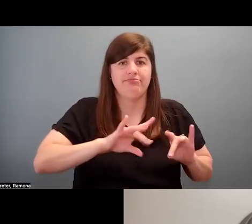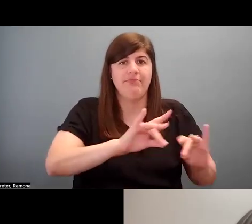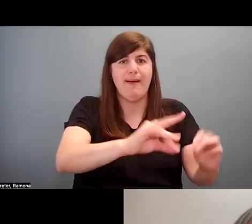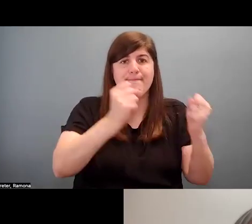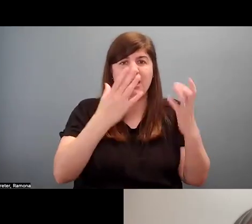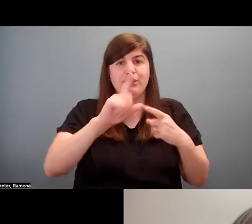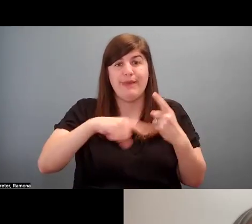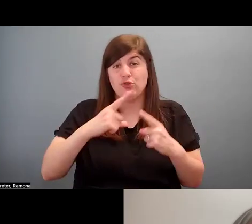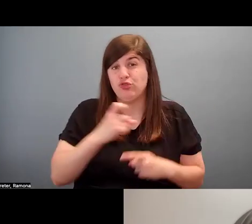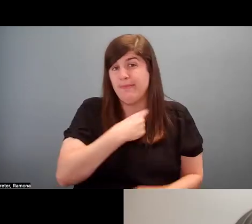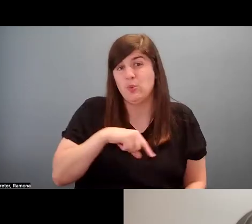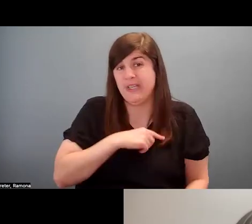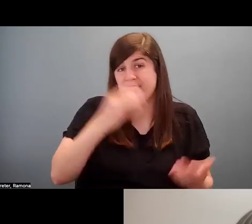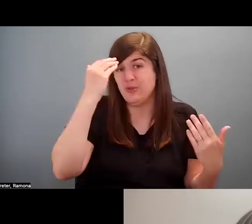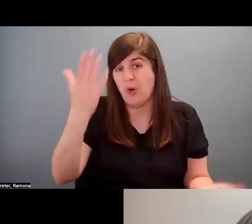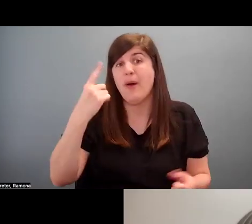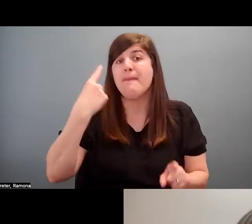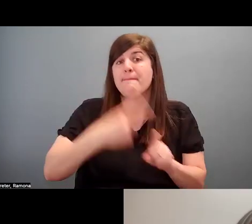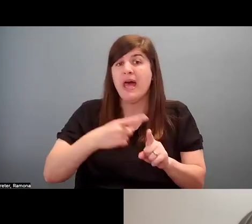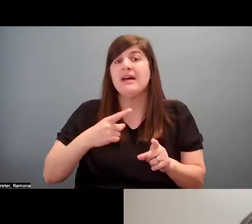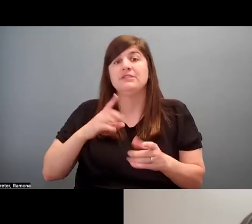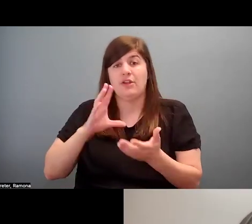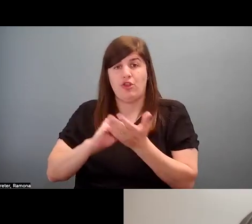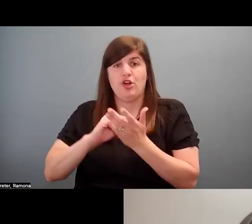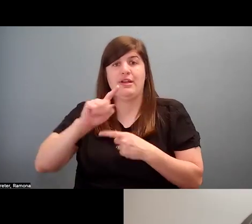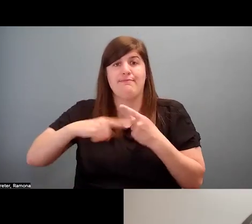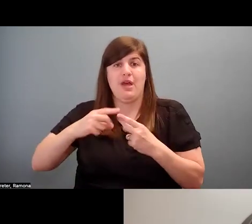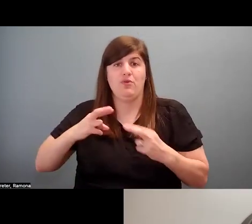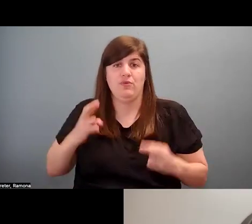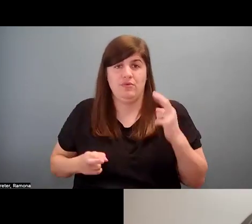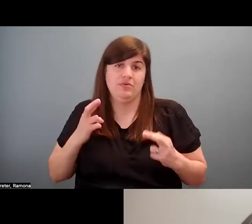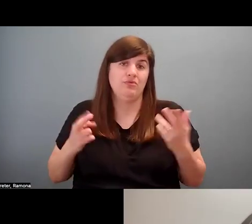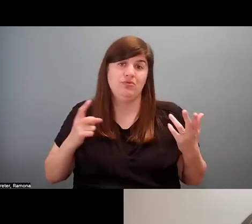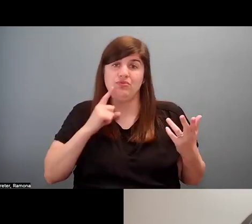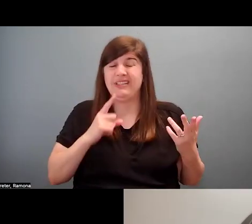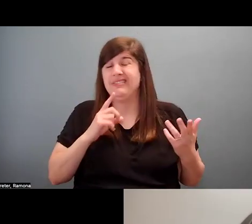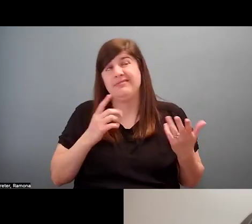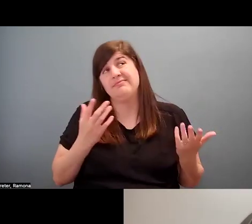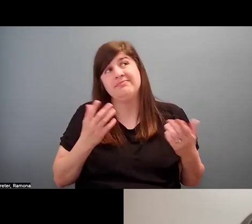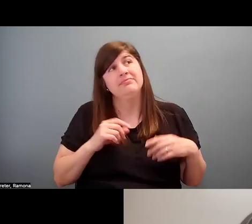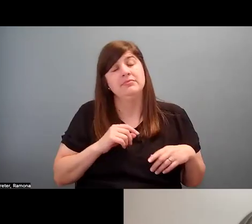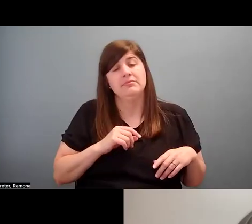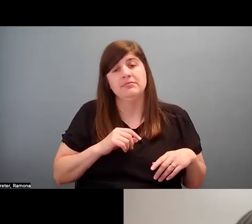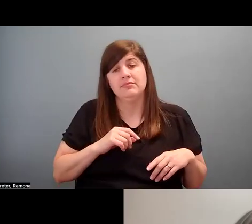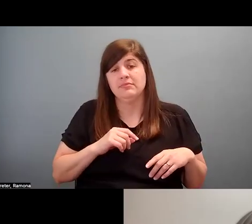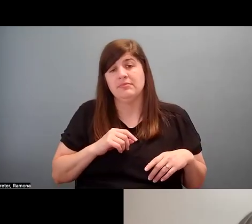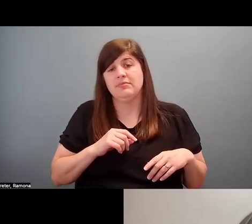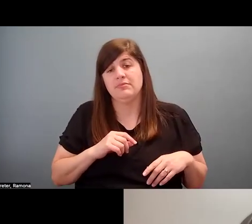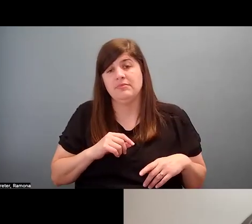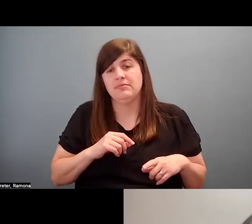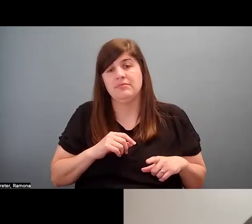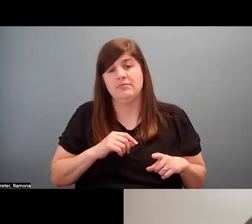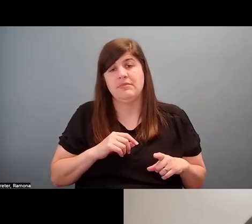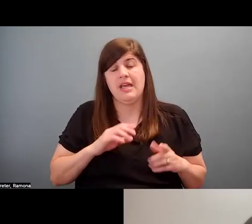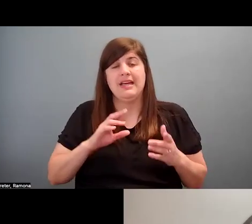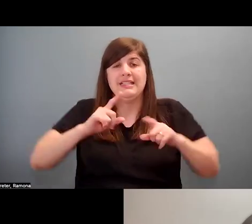also contributed a lot to robots. So failing really is just a the way you